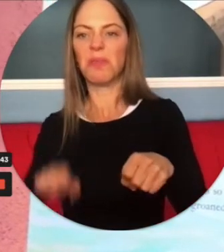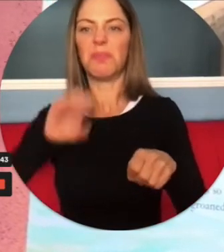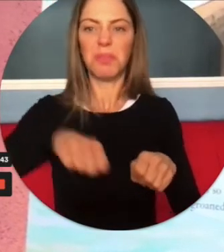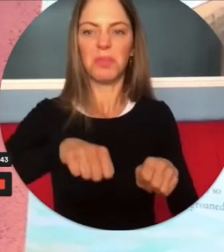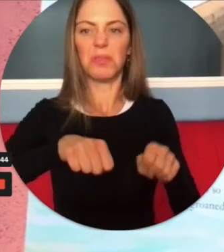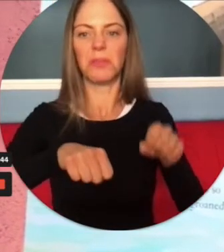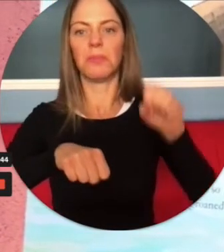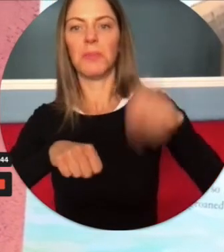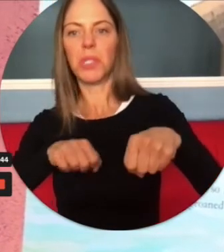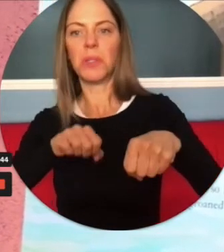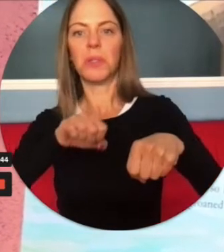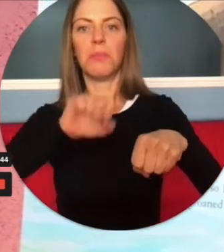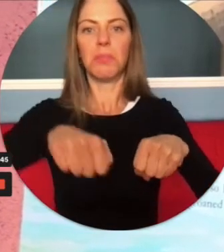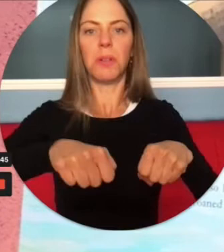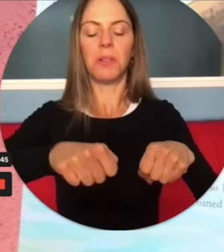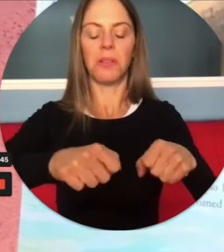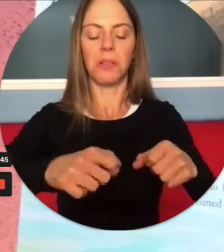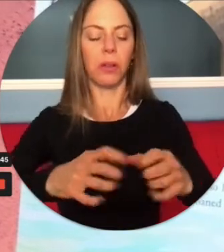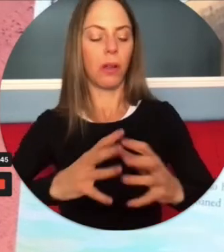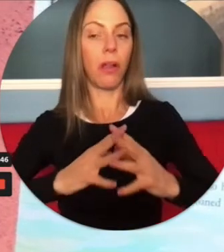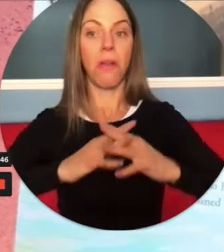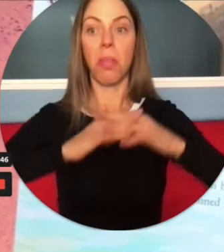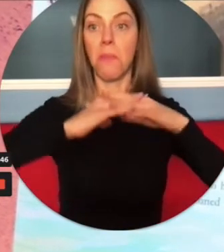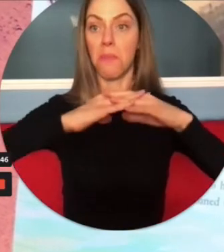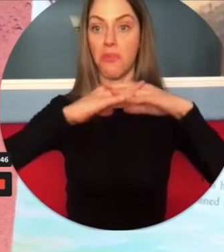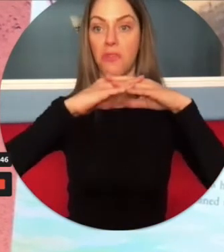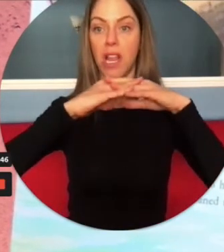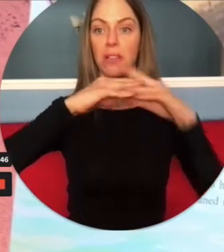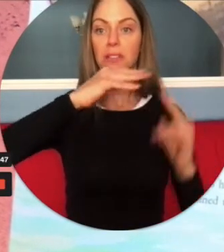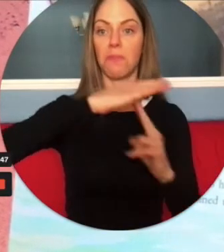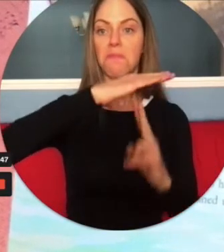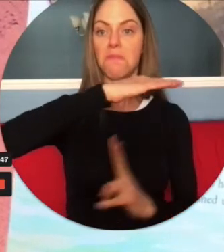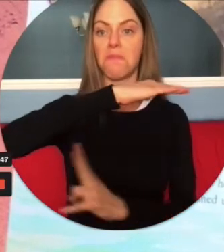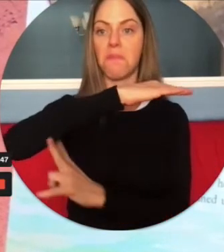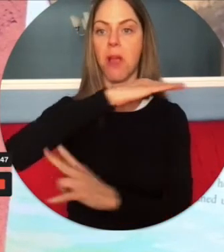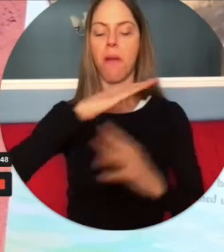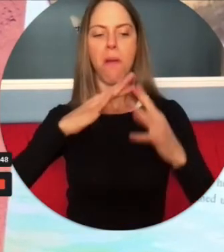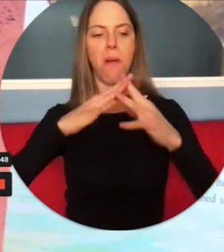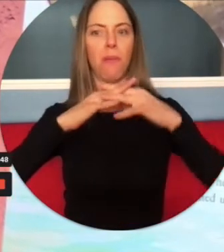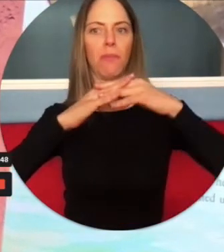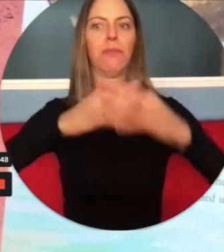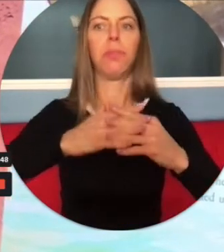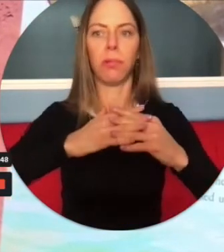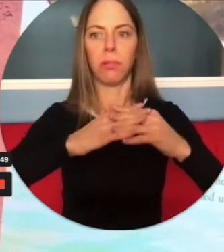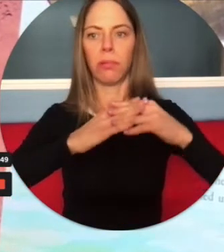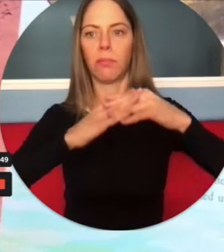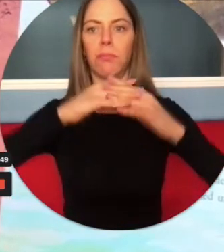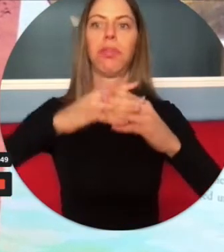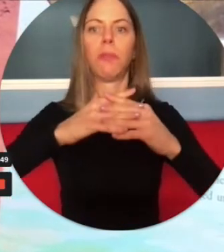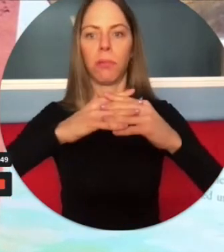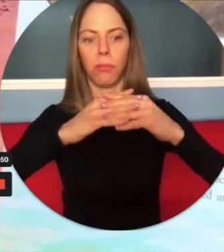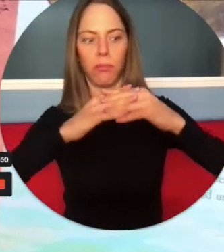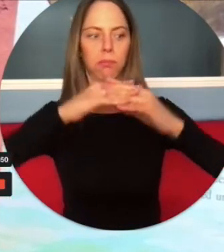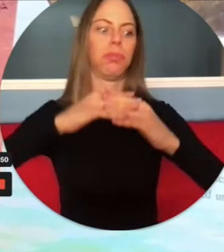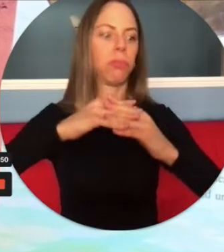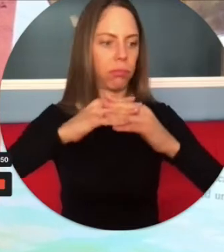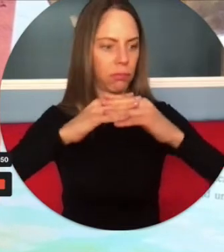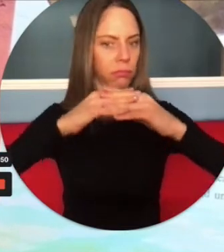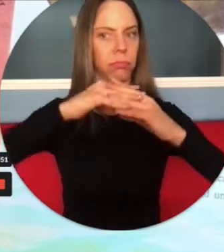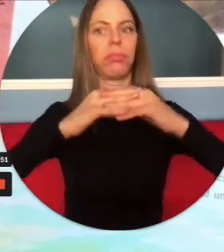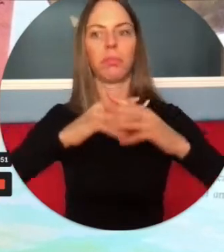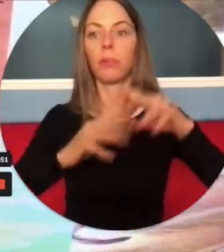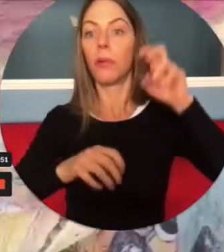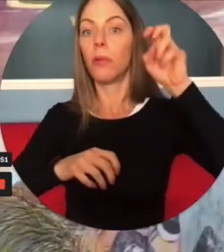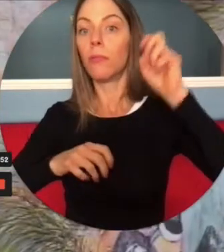bridge the third billy goat gruff was so heavy that the bridge creaked and groaned under him